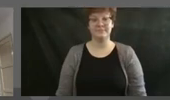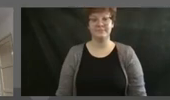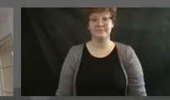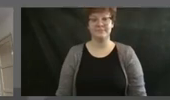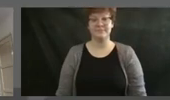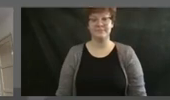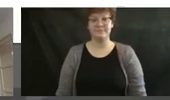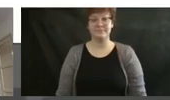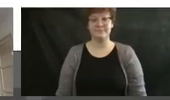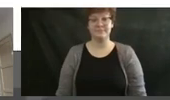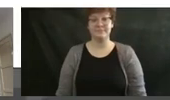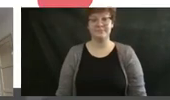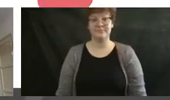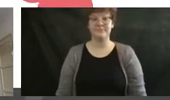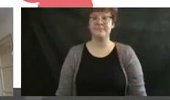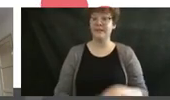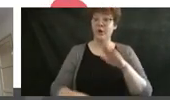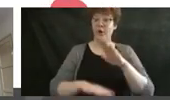And on the tree over here,